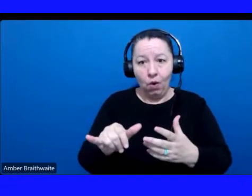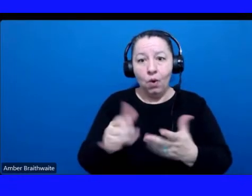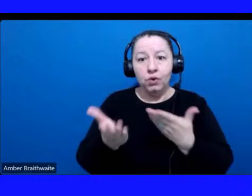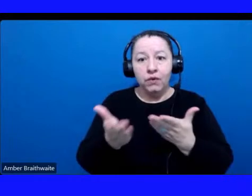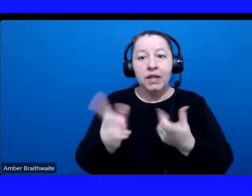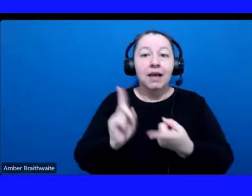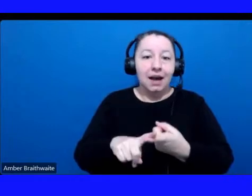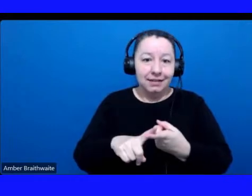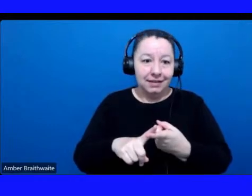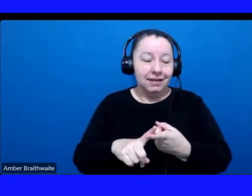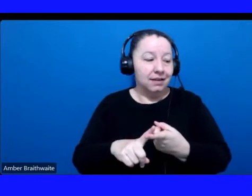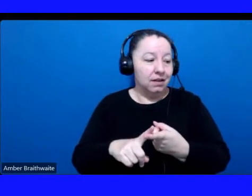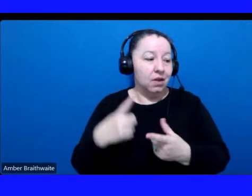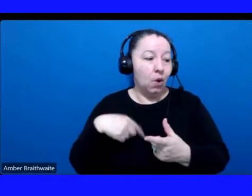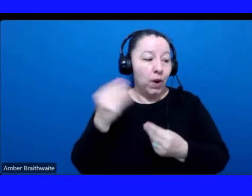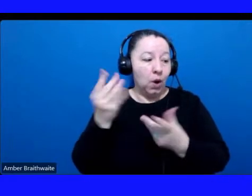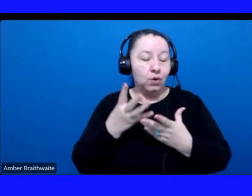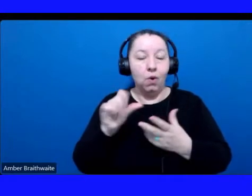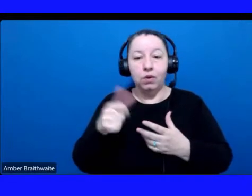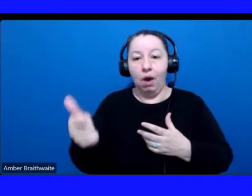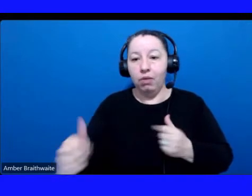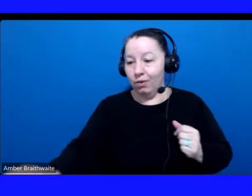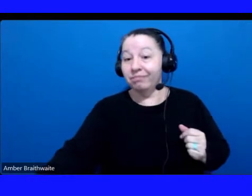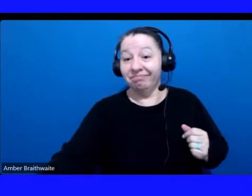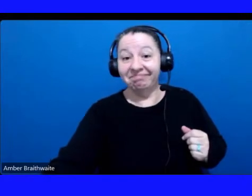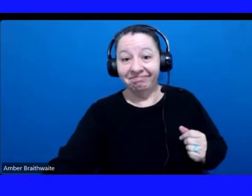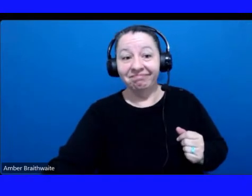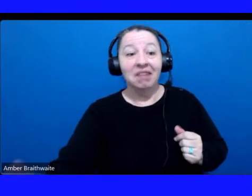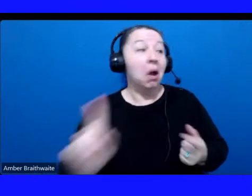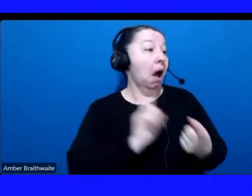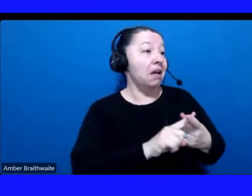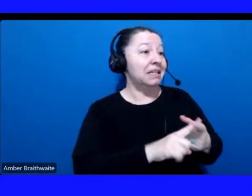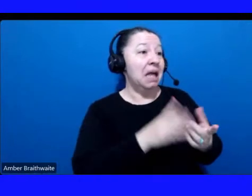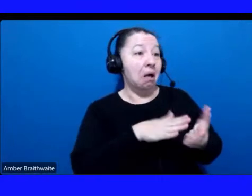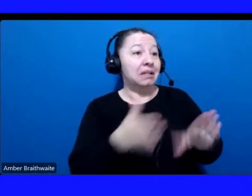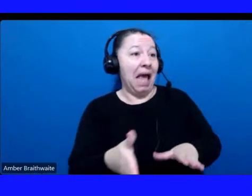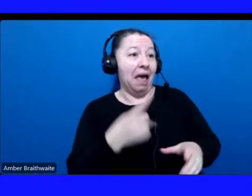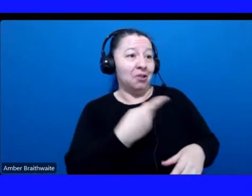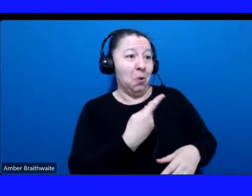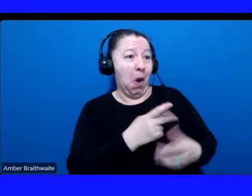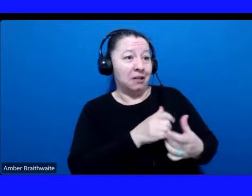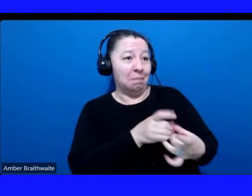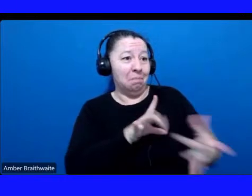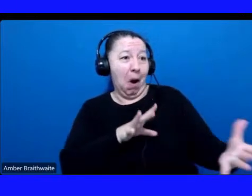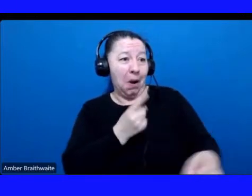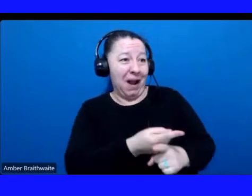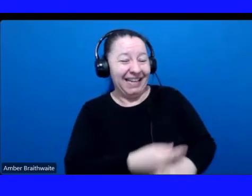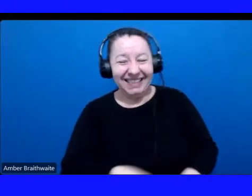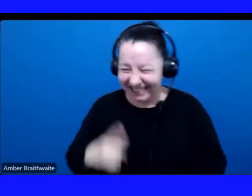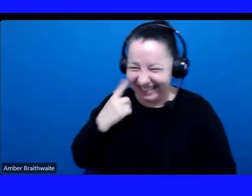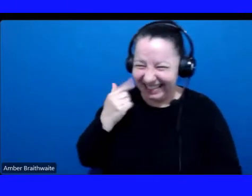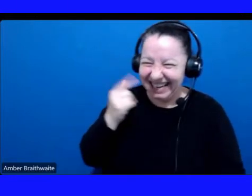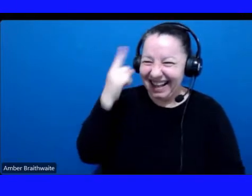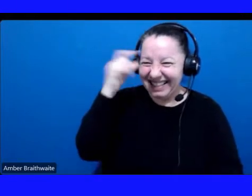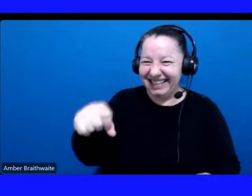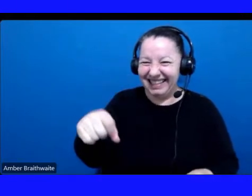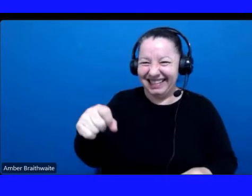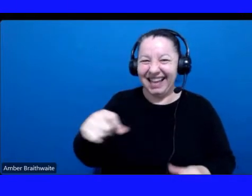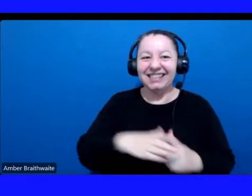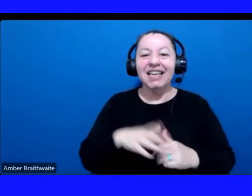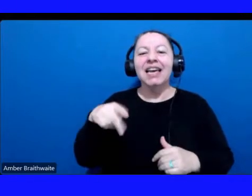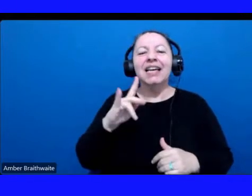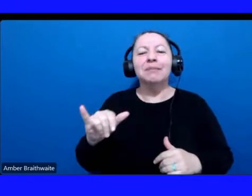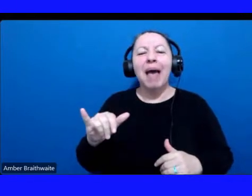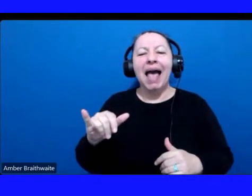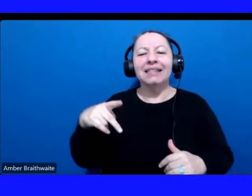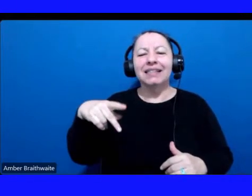what we're trying to do here in terms of expanding the eligibility of the population and the scope of services extends beyond the Brad H settlement, which